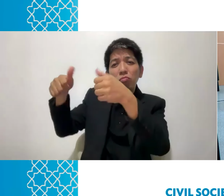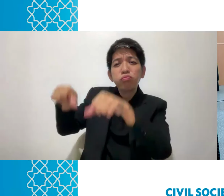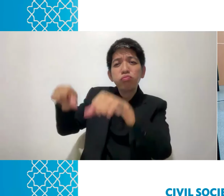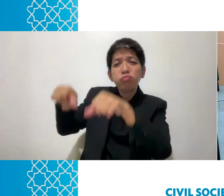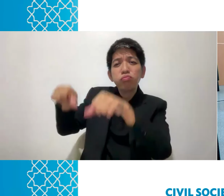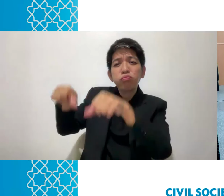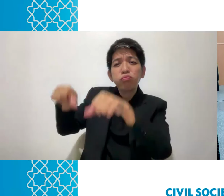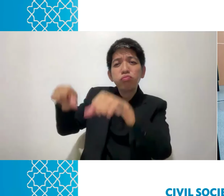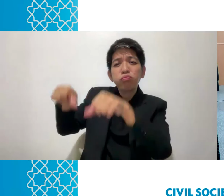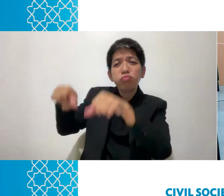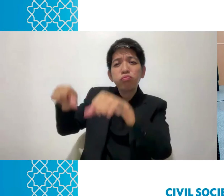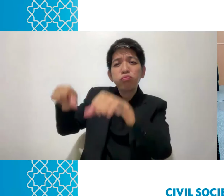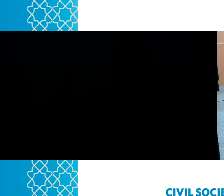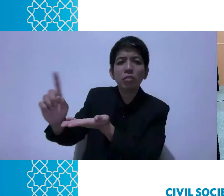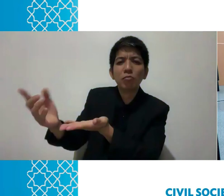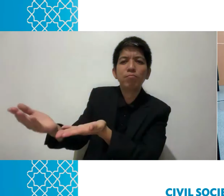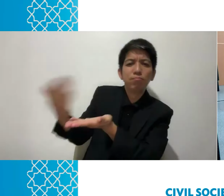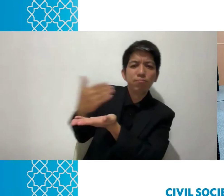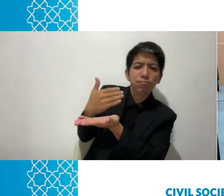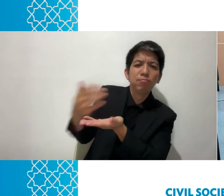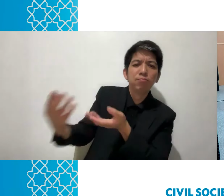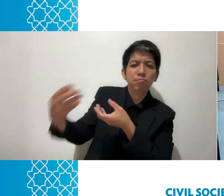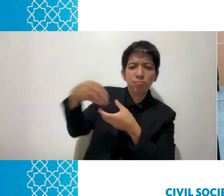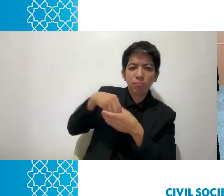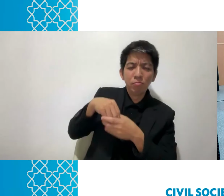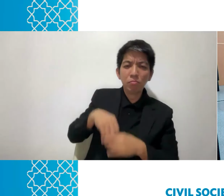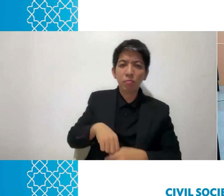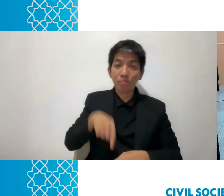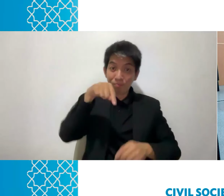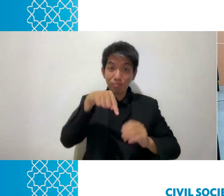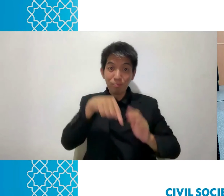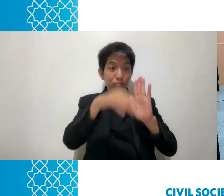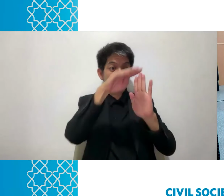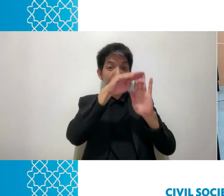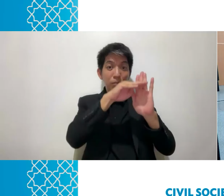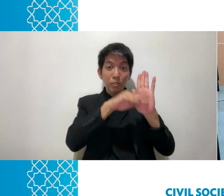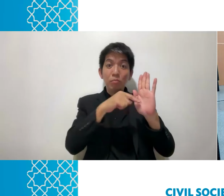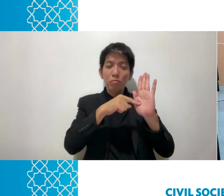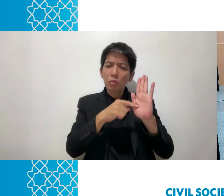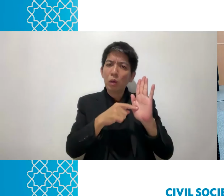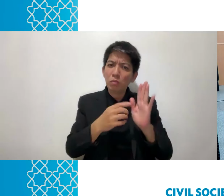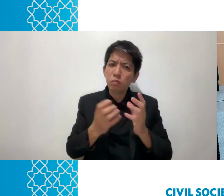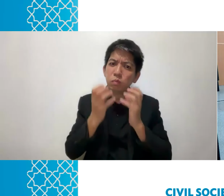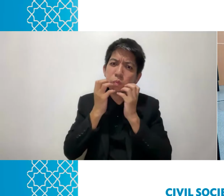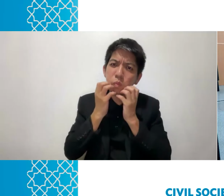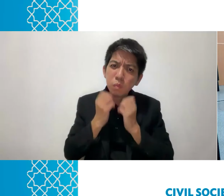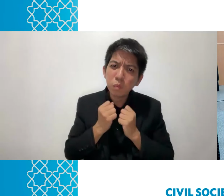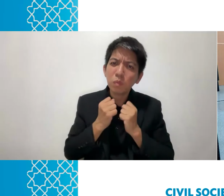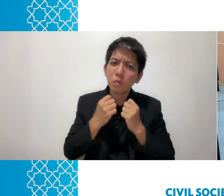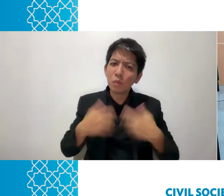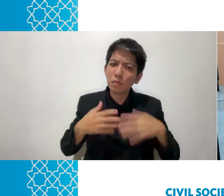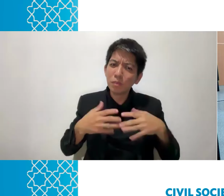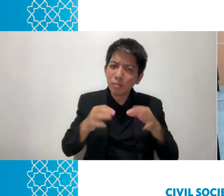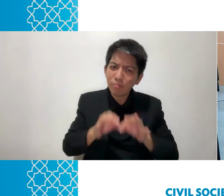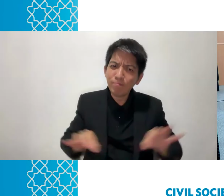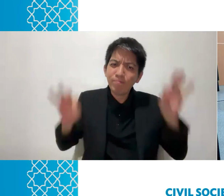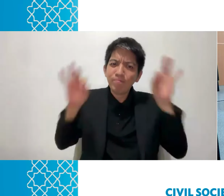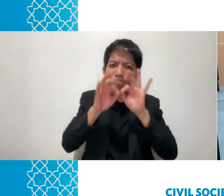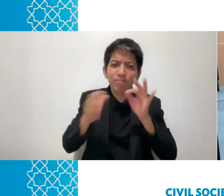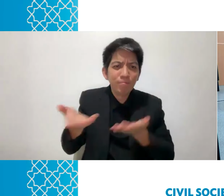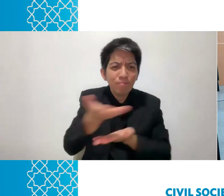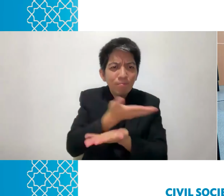civil society program, believe that this is really, really important. Come on in and take a seat in the front. We have some seats up